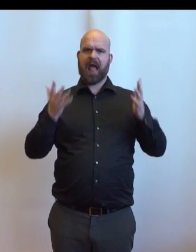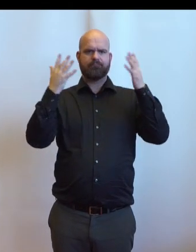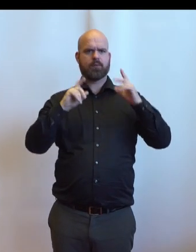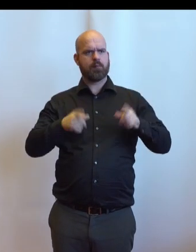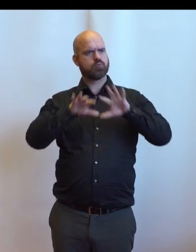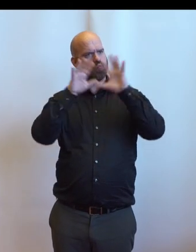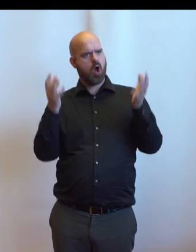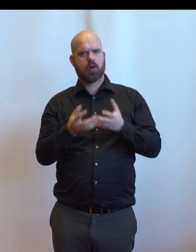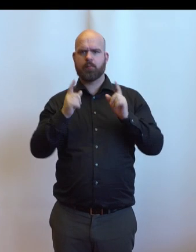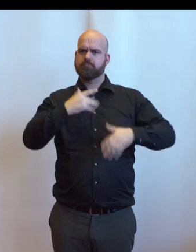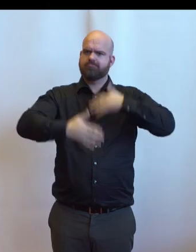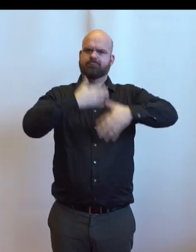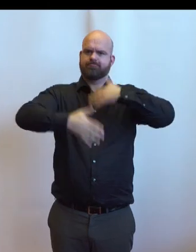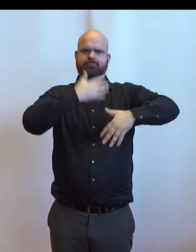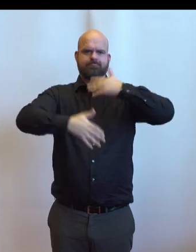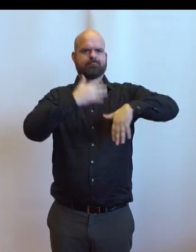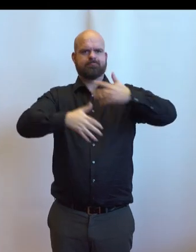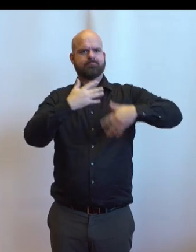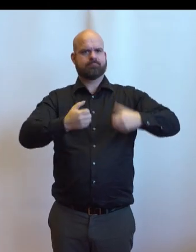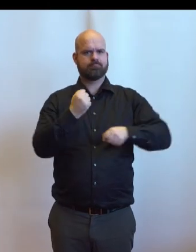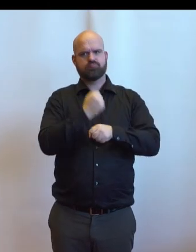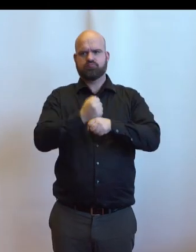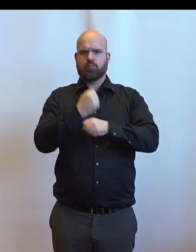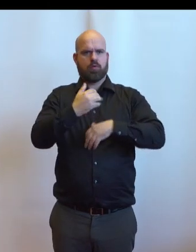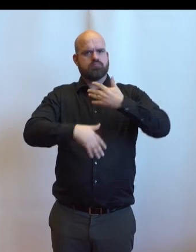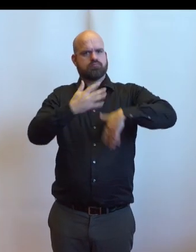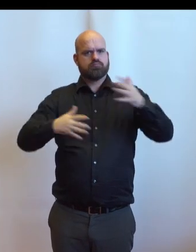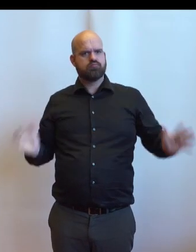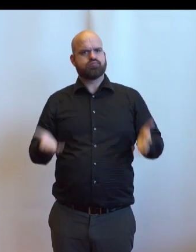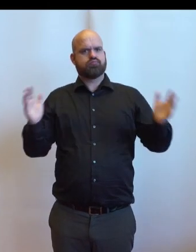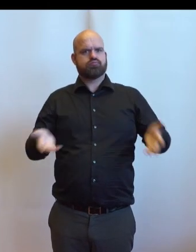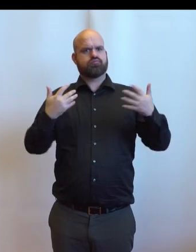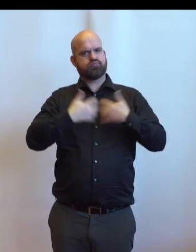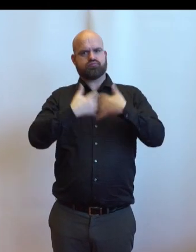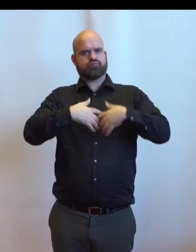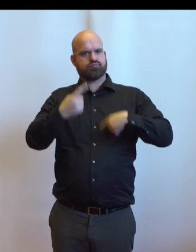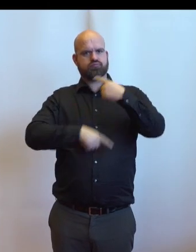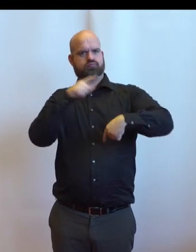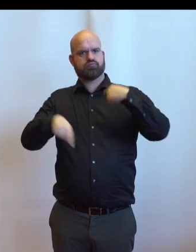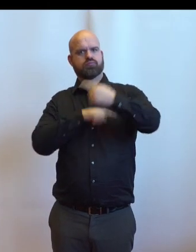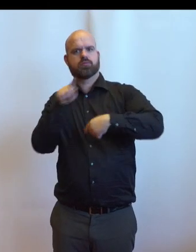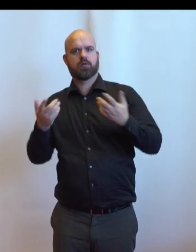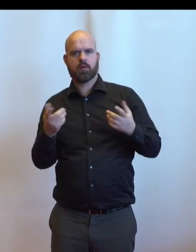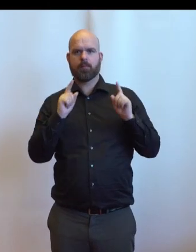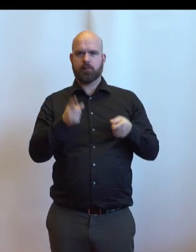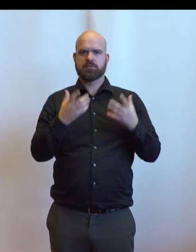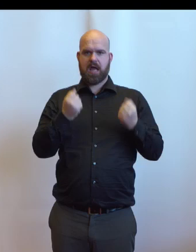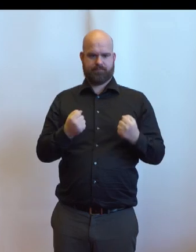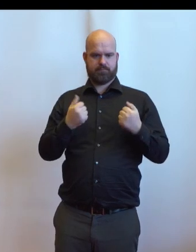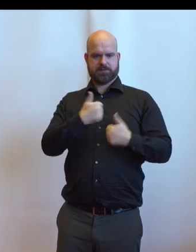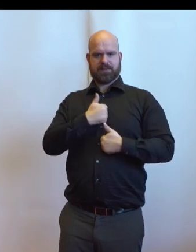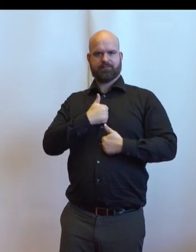themselves to a large extent, because there won't be people in place to be able to do it for them. So again, that's another significant